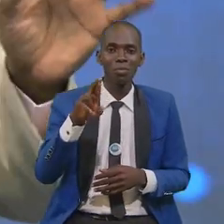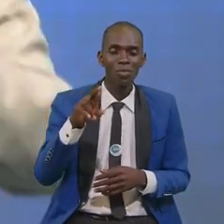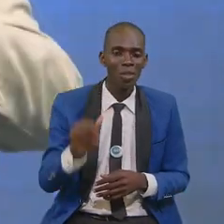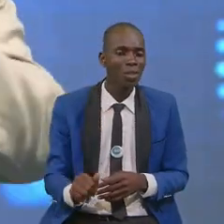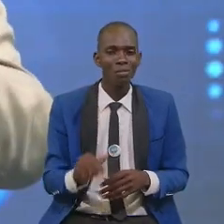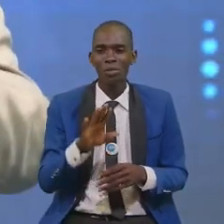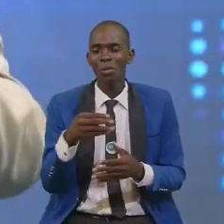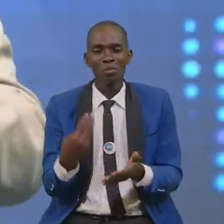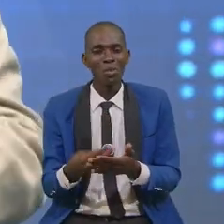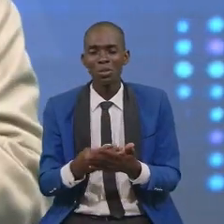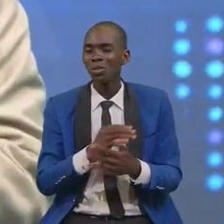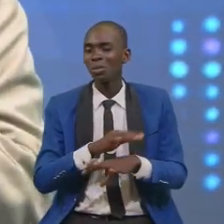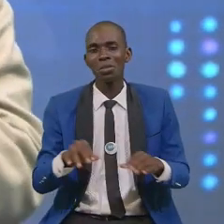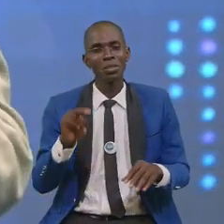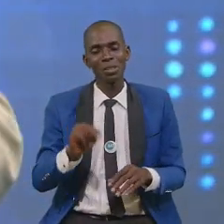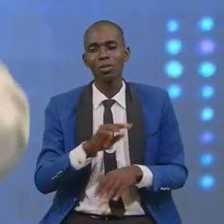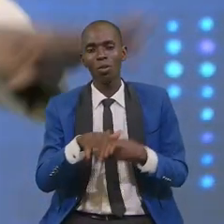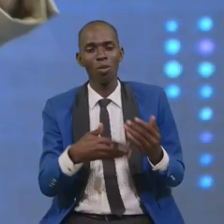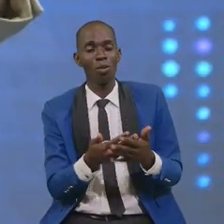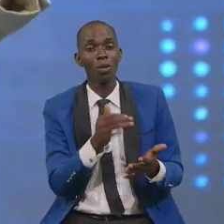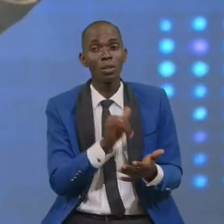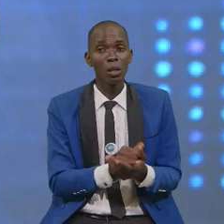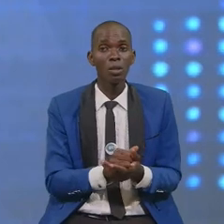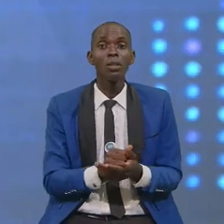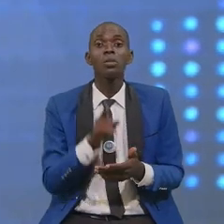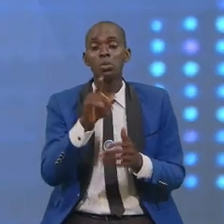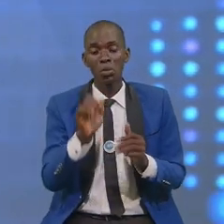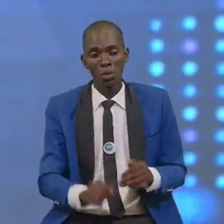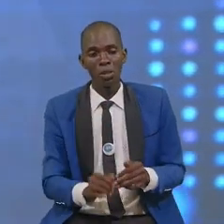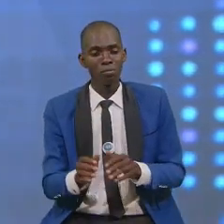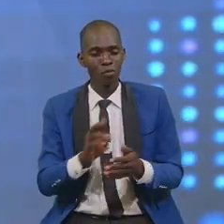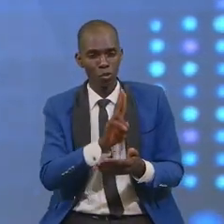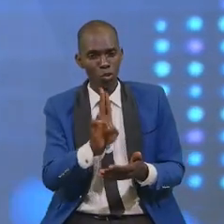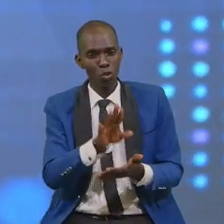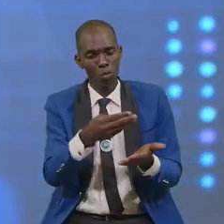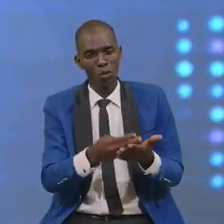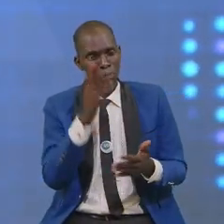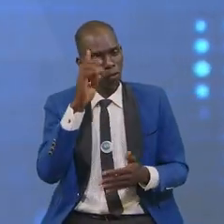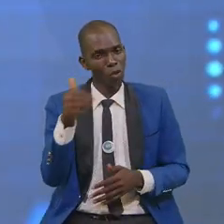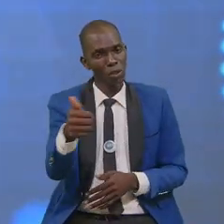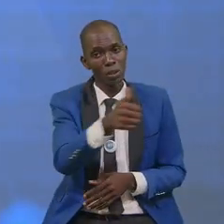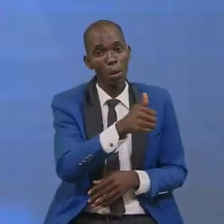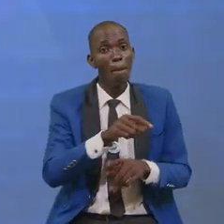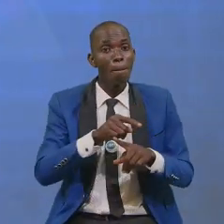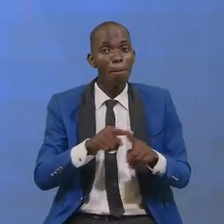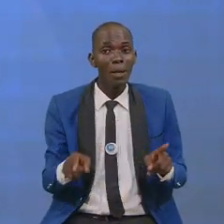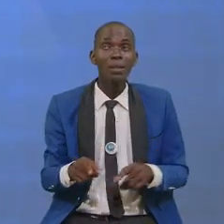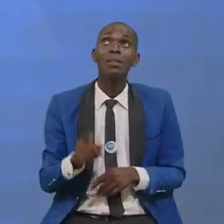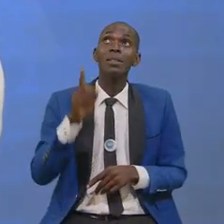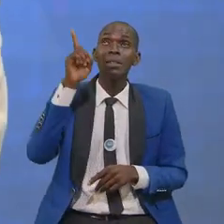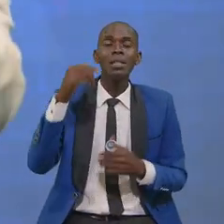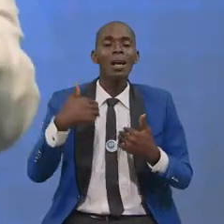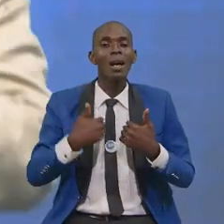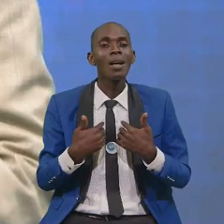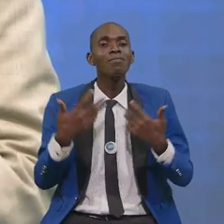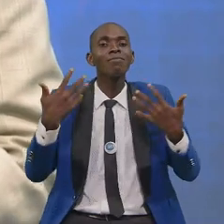your sefer, anything you have. It says you can spend that by yourself. It says, I already provided your salvation.